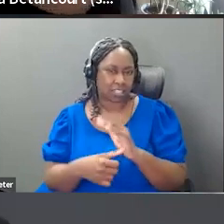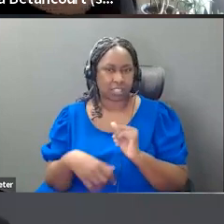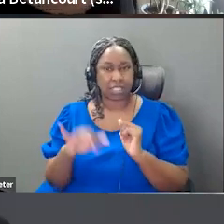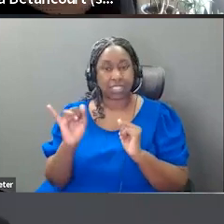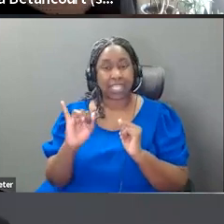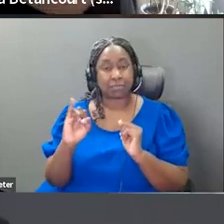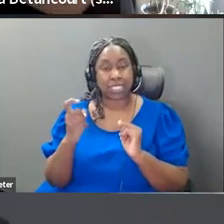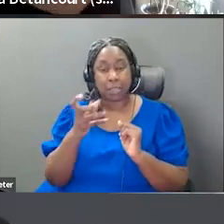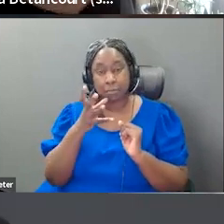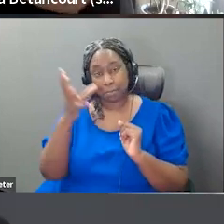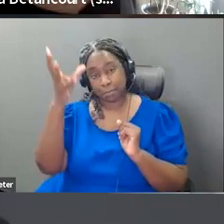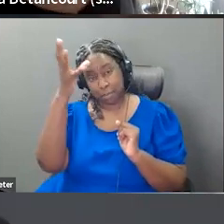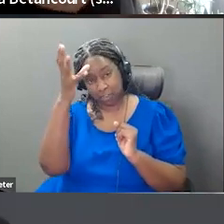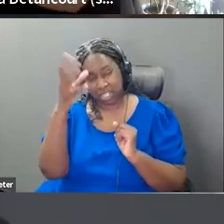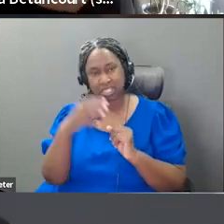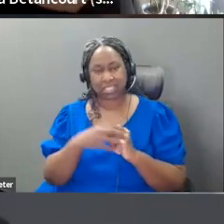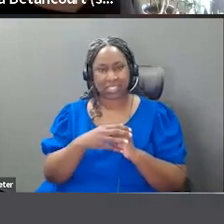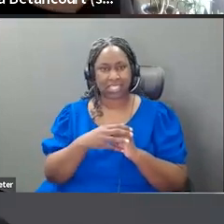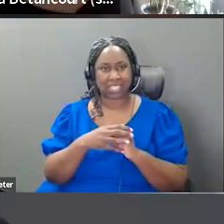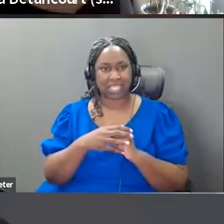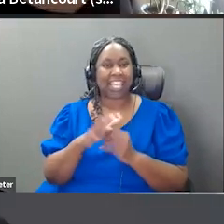parents, interracial family,